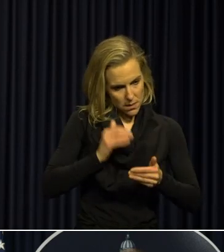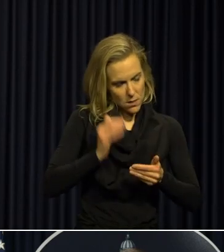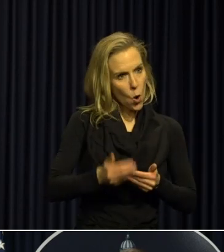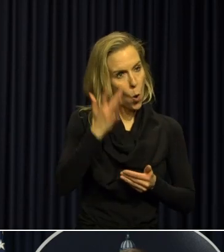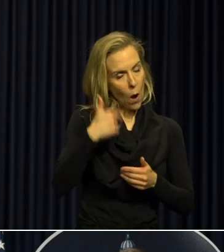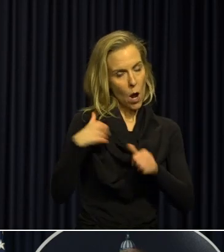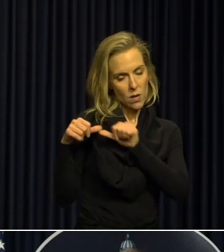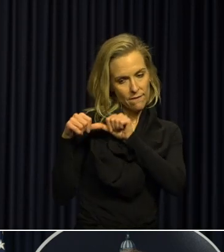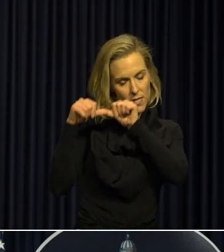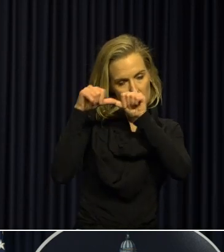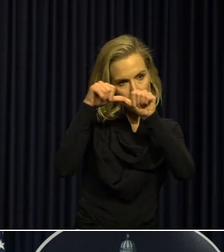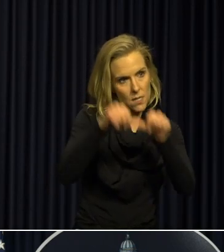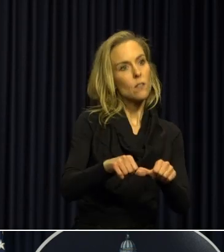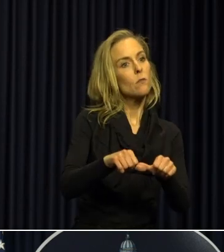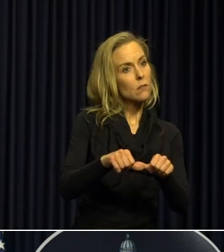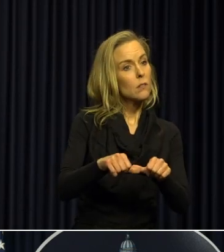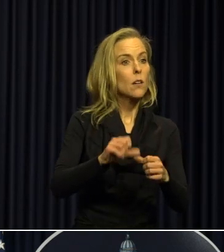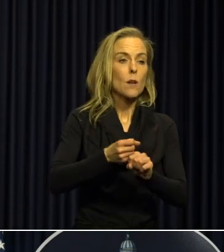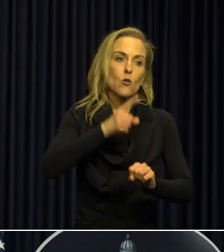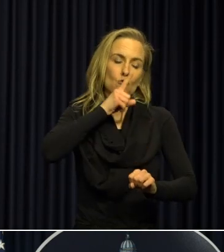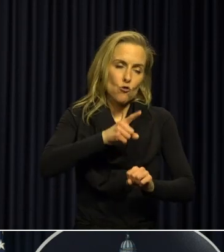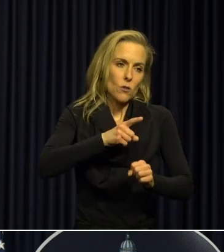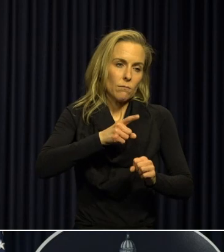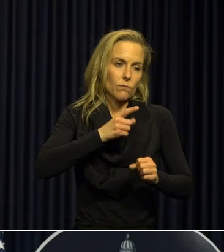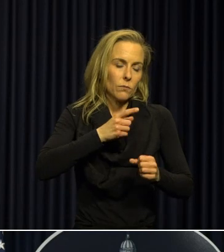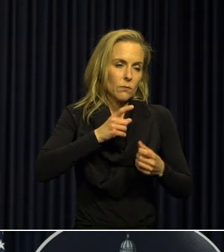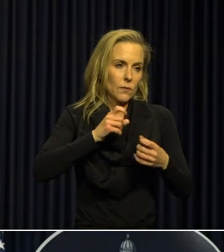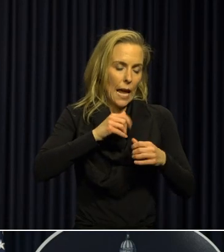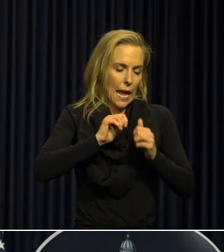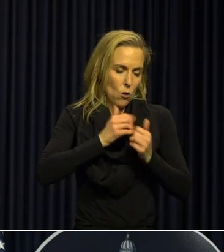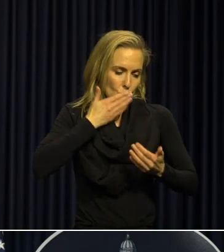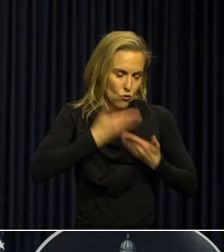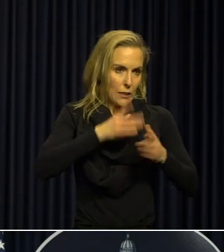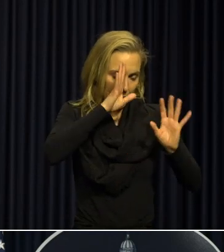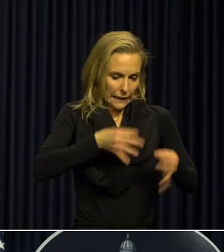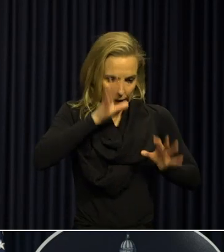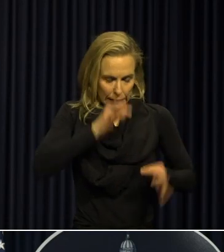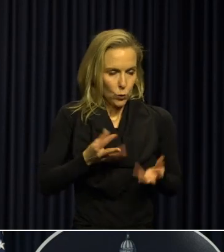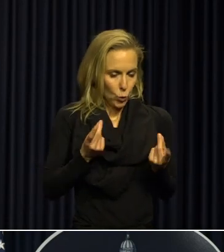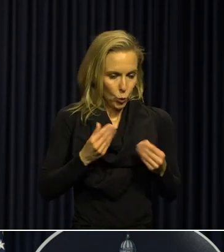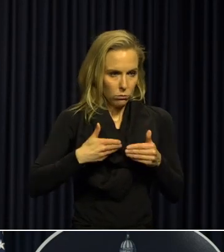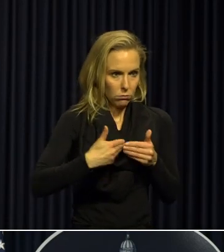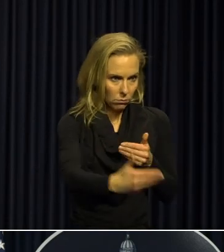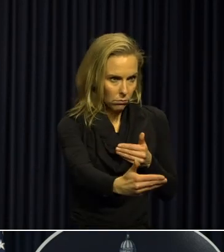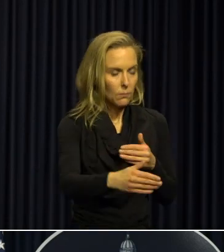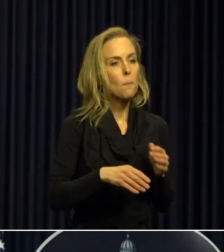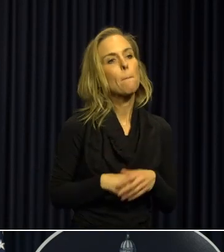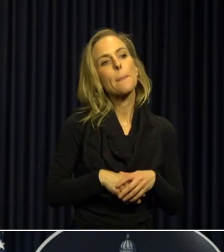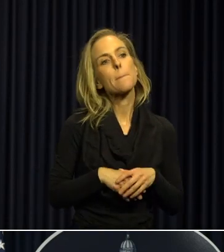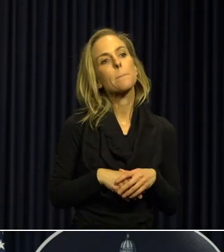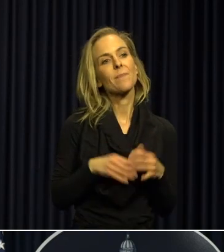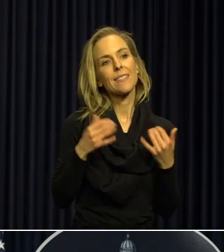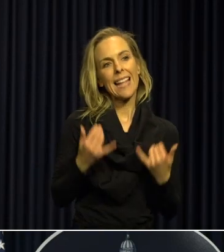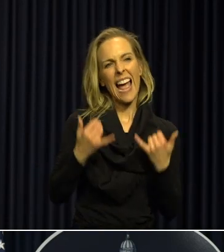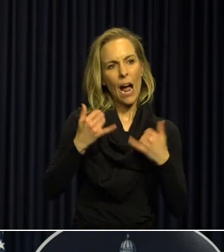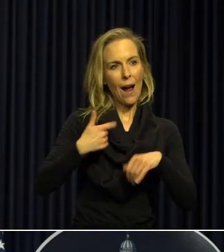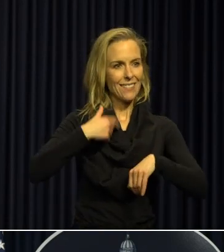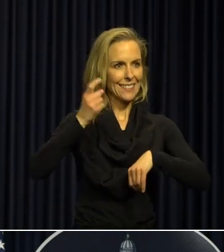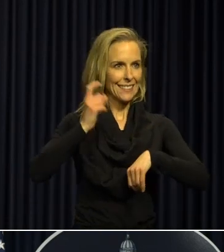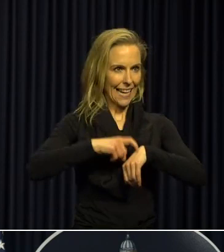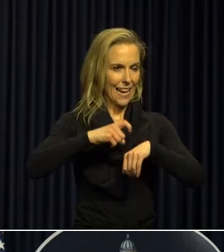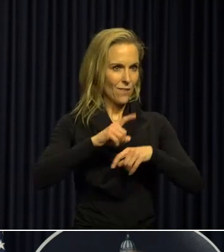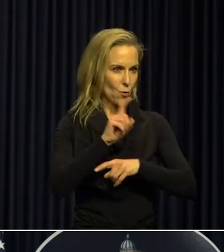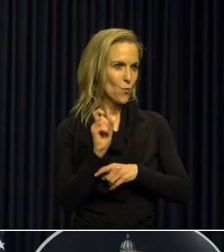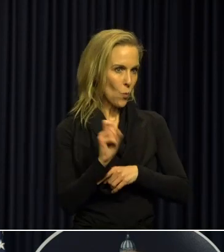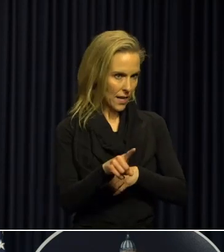to continue to make really good decisions. All right, so we've got time for some questions.